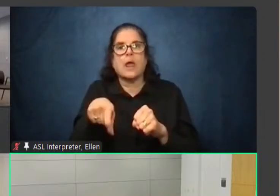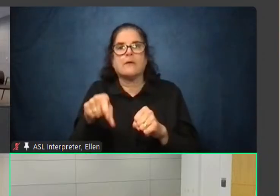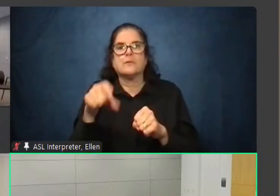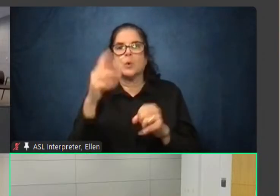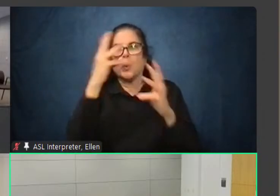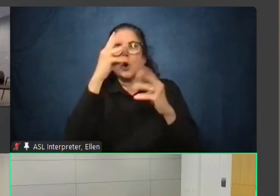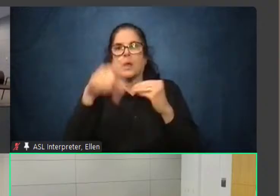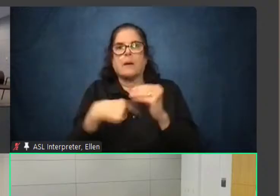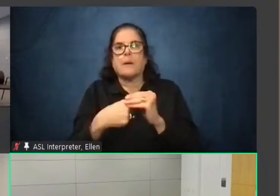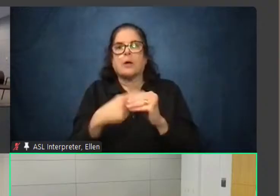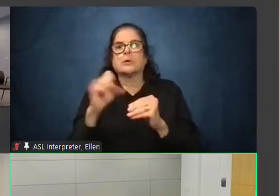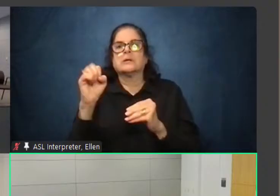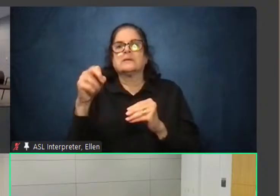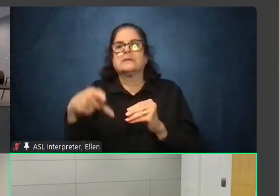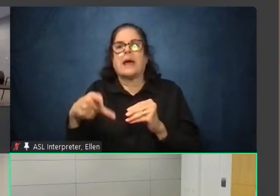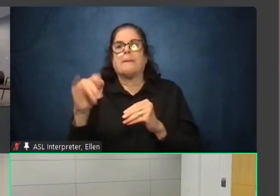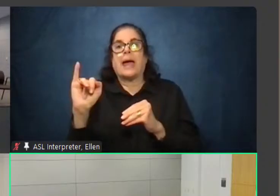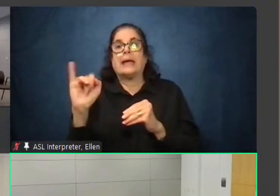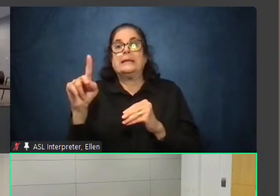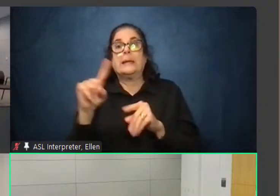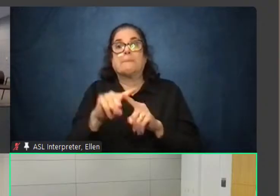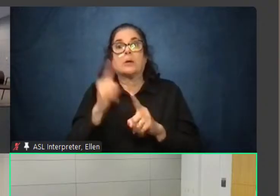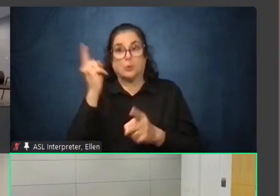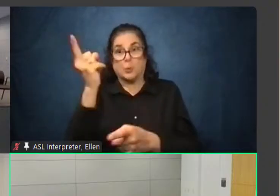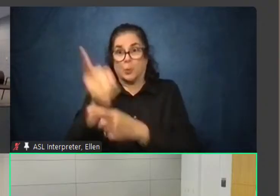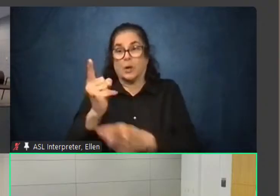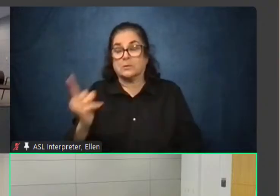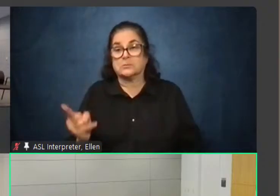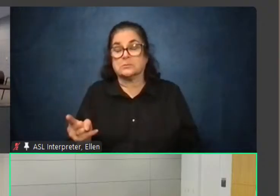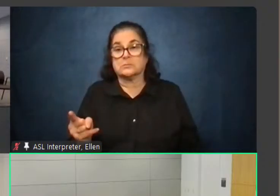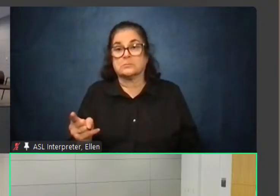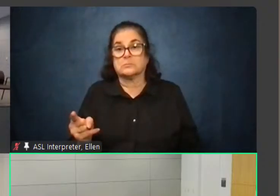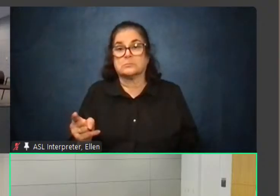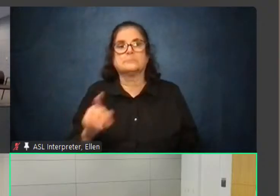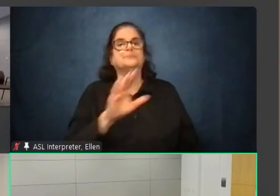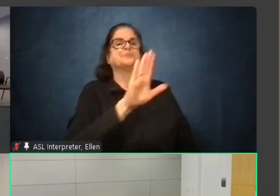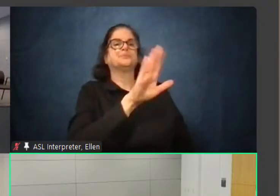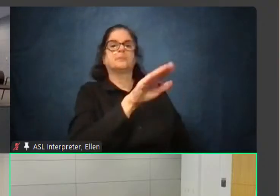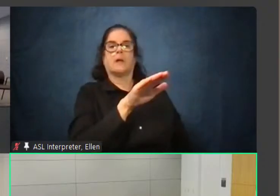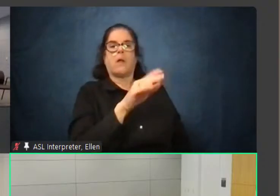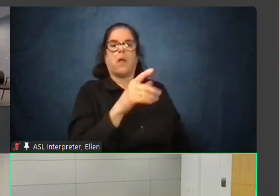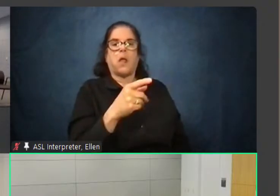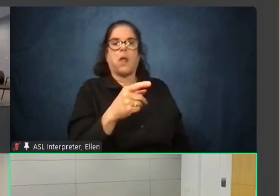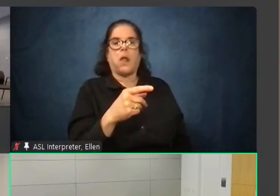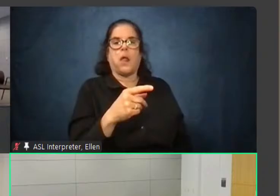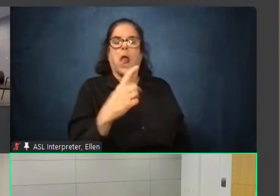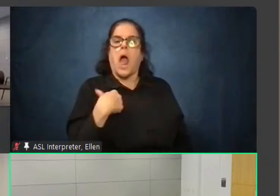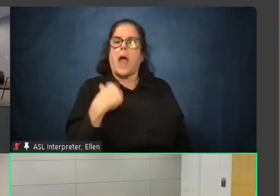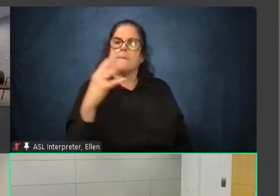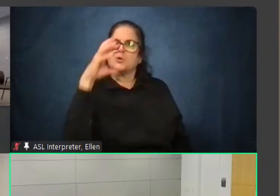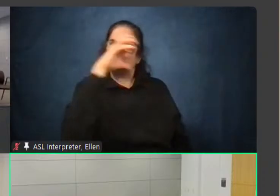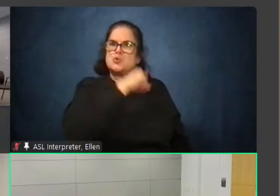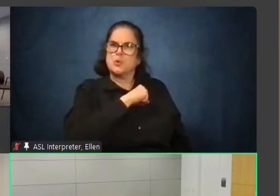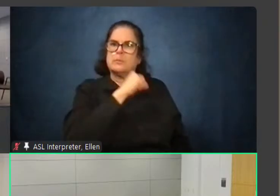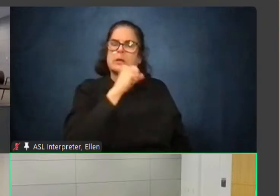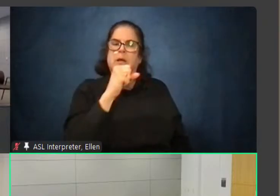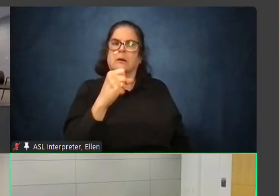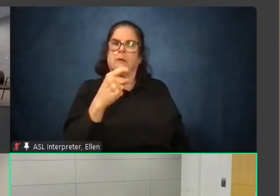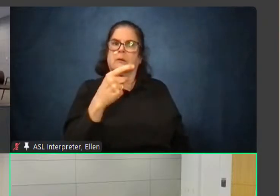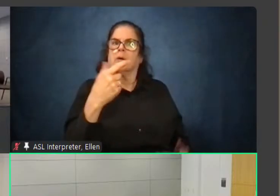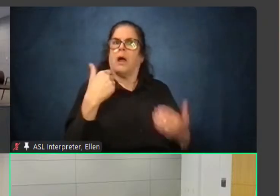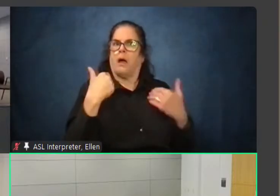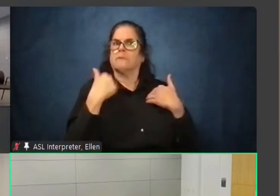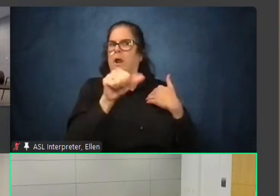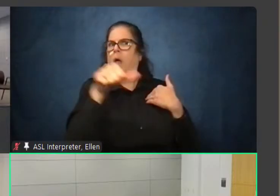is, but you are correct. And maybe I'm assuming because these exist in other places, so there hasn't